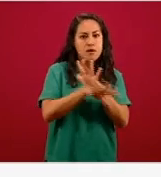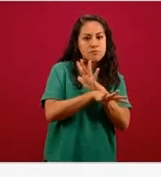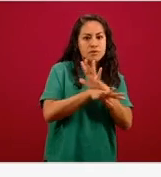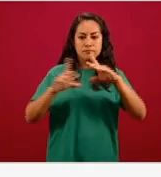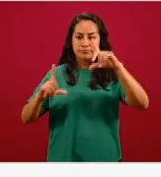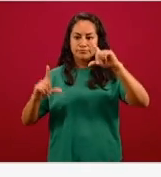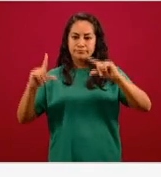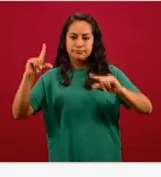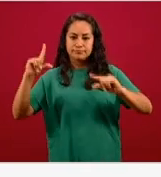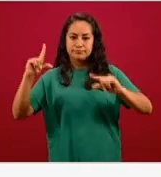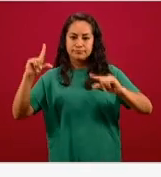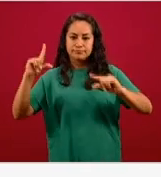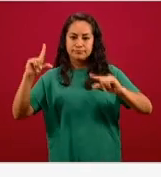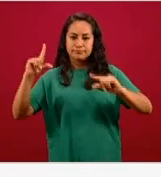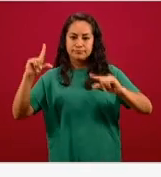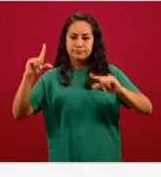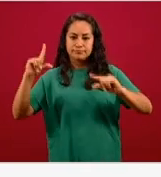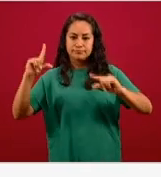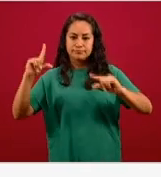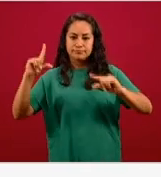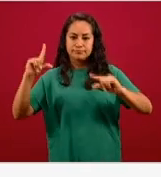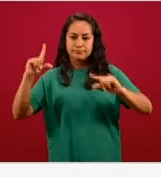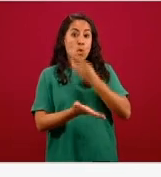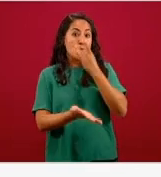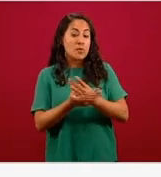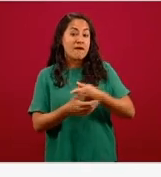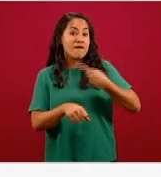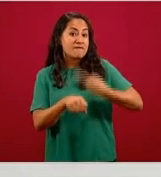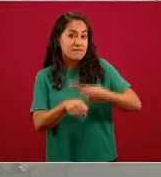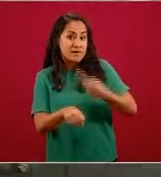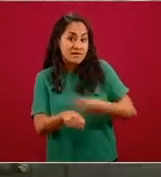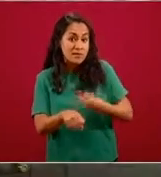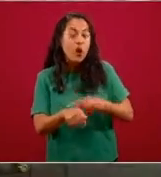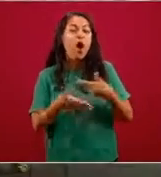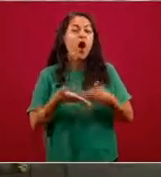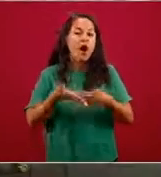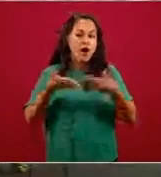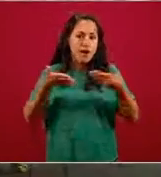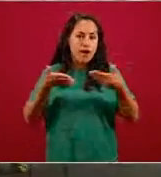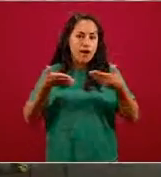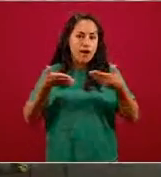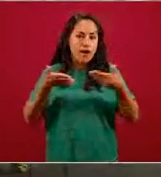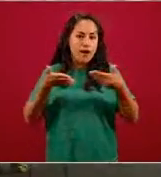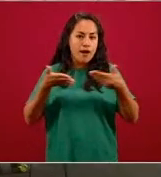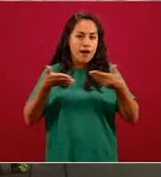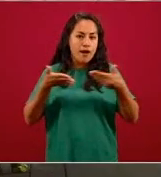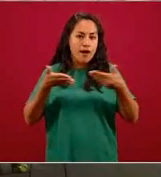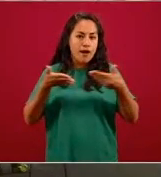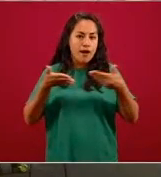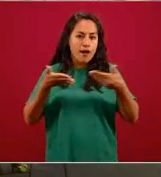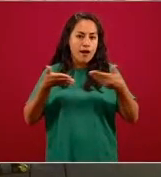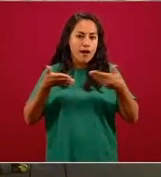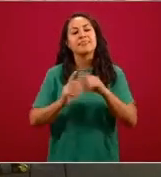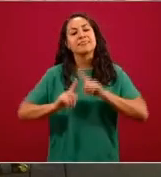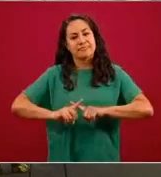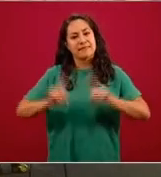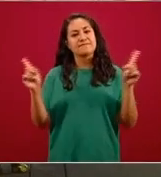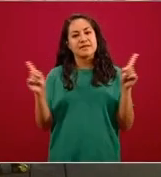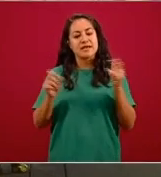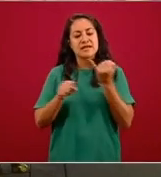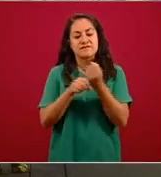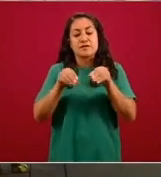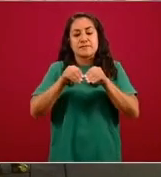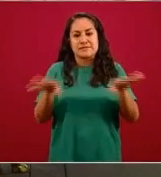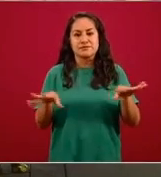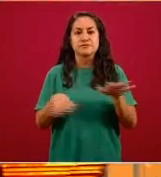So this, if we take into account the population as we are in this chart, we see the distribution changes a little bit as